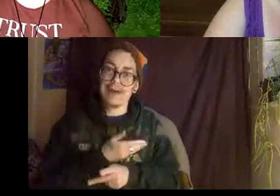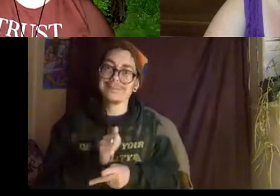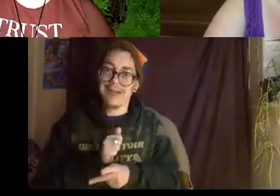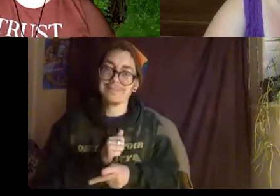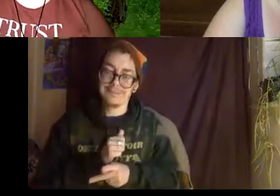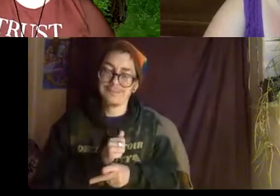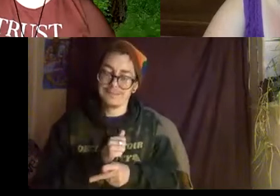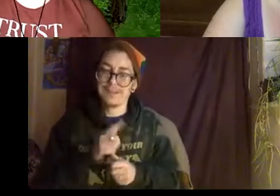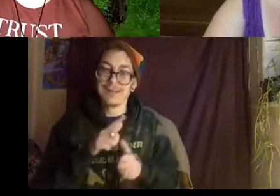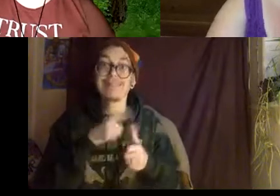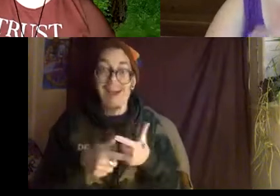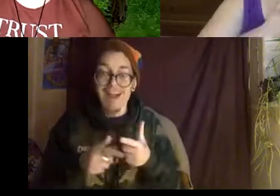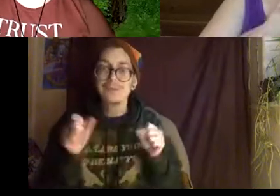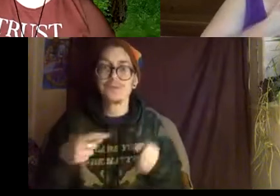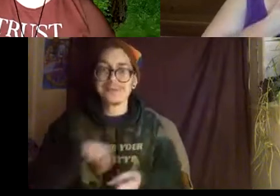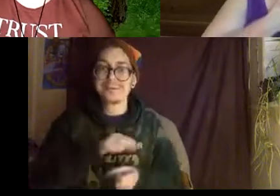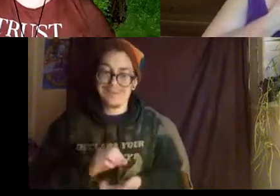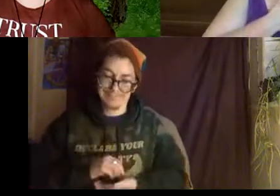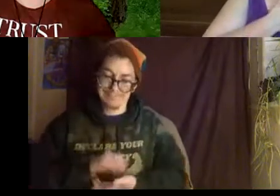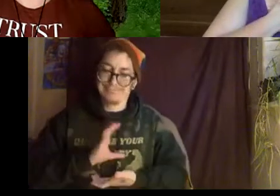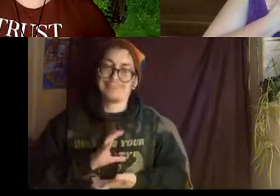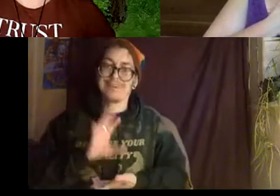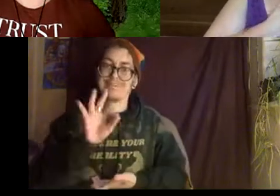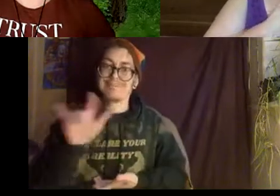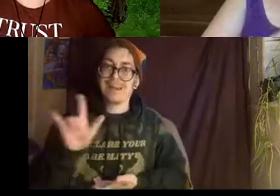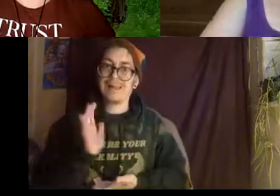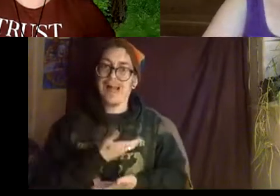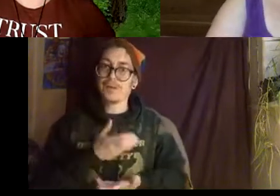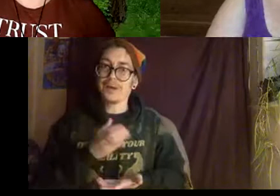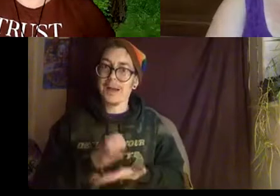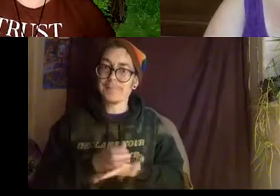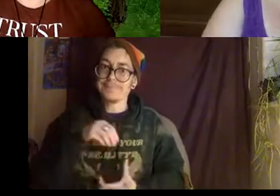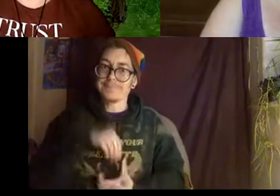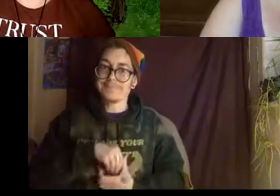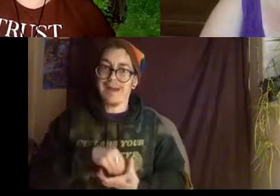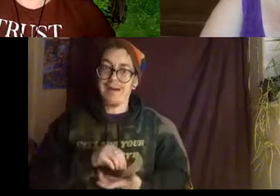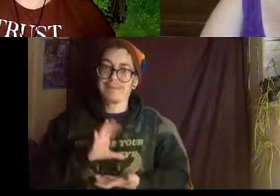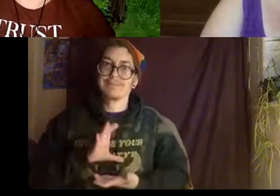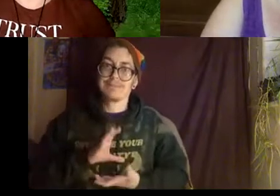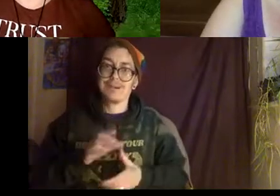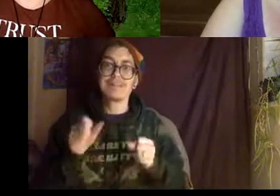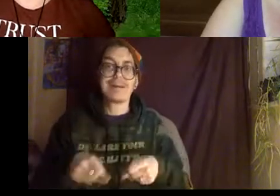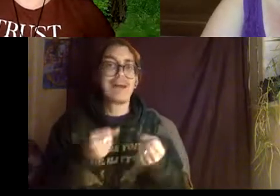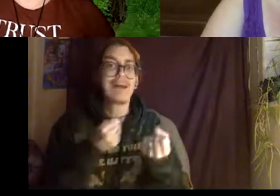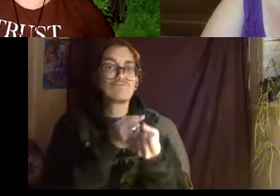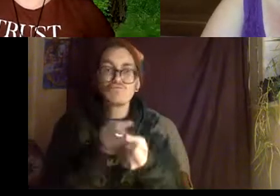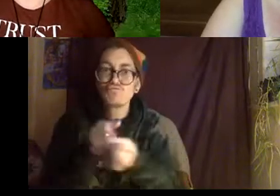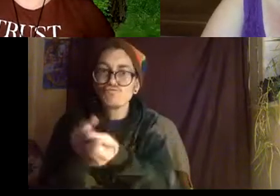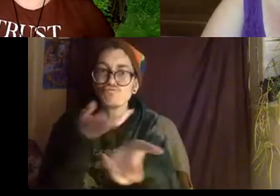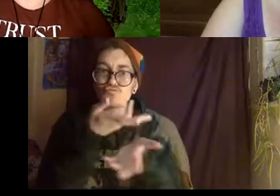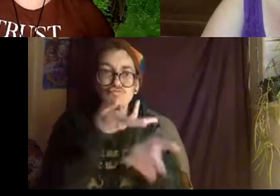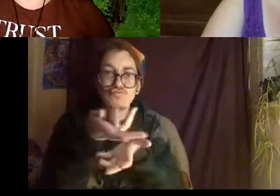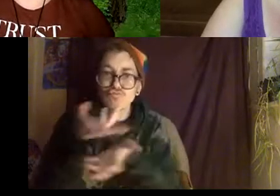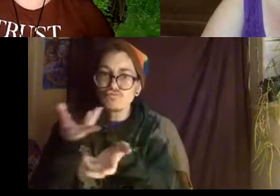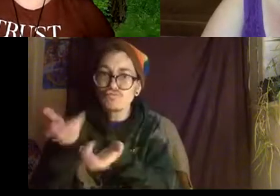healthier to take care of ourselves. And then once we are fed and filled up, our cup is full, if